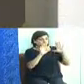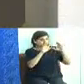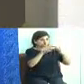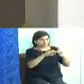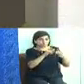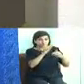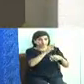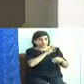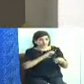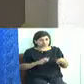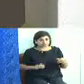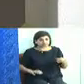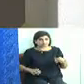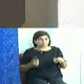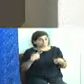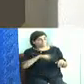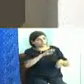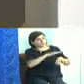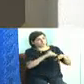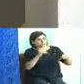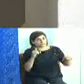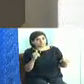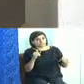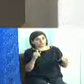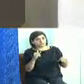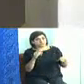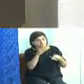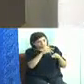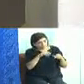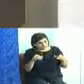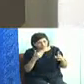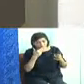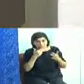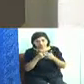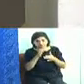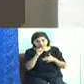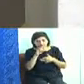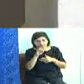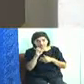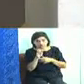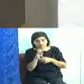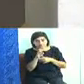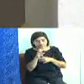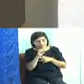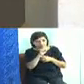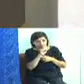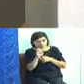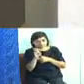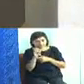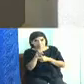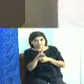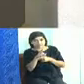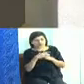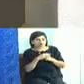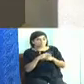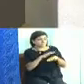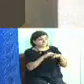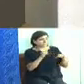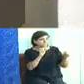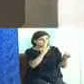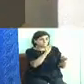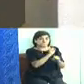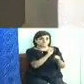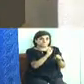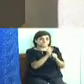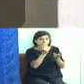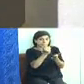Christ. We are called to sow good seed. We're called to work to